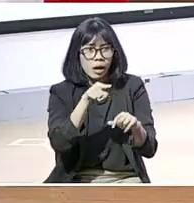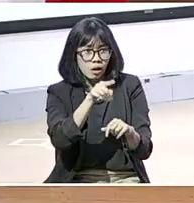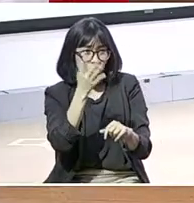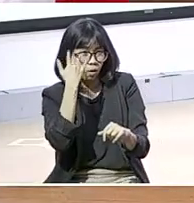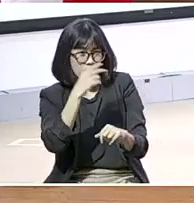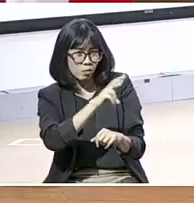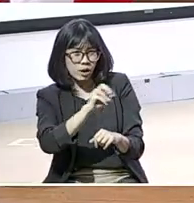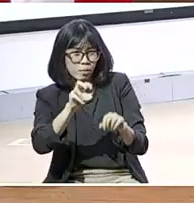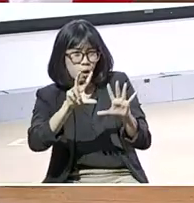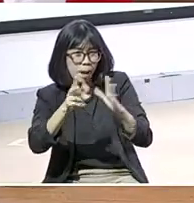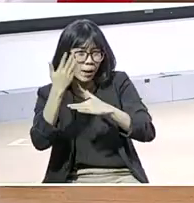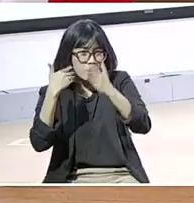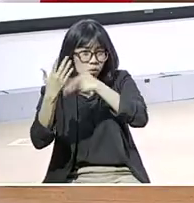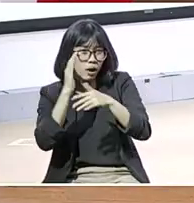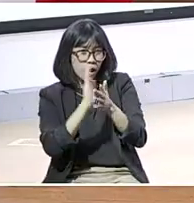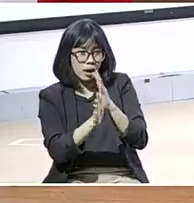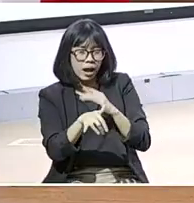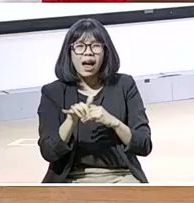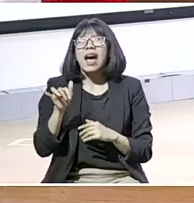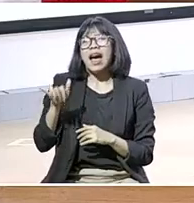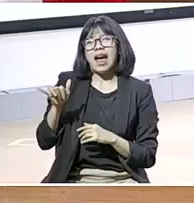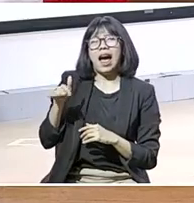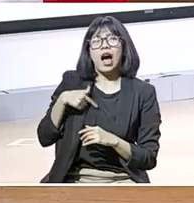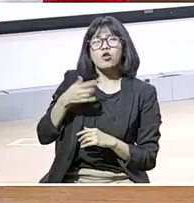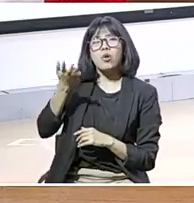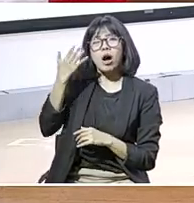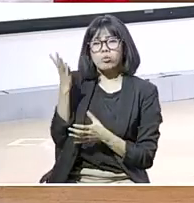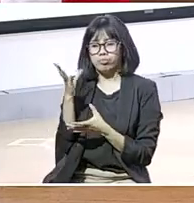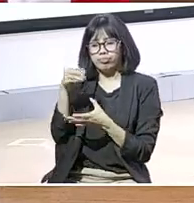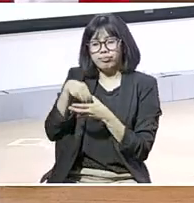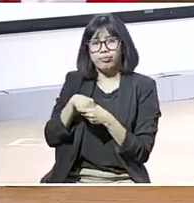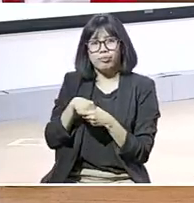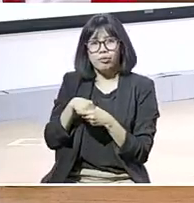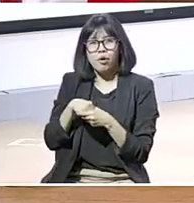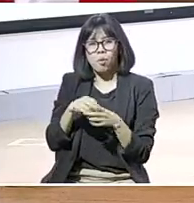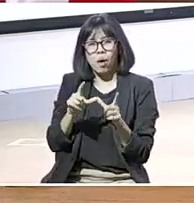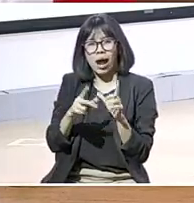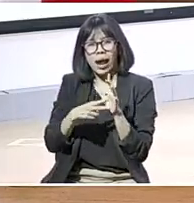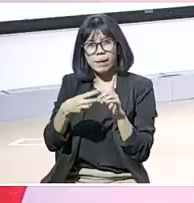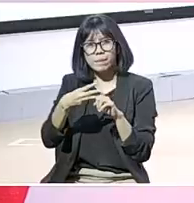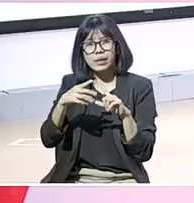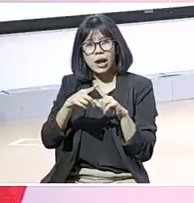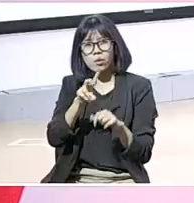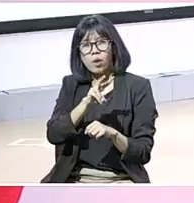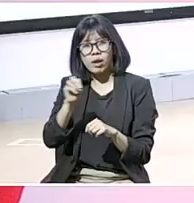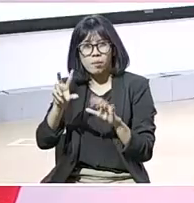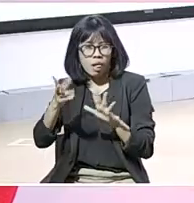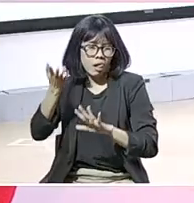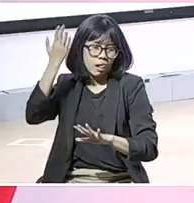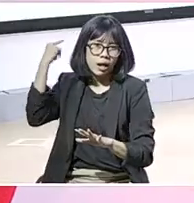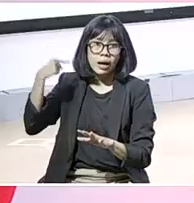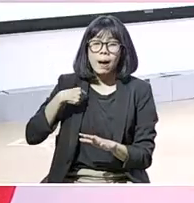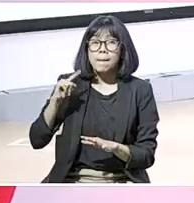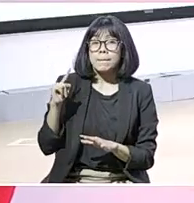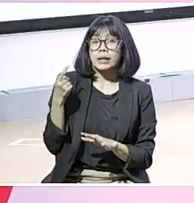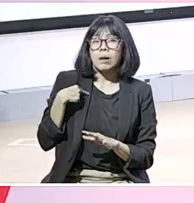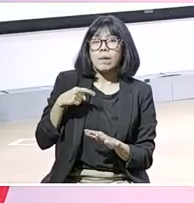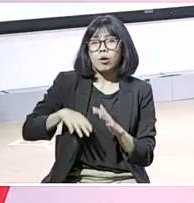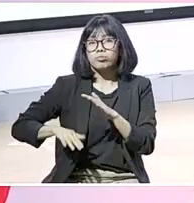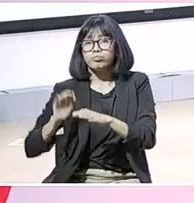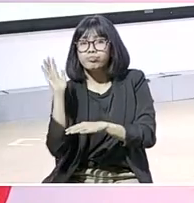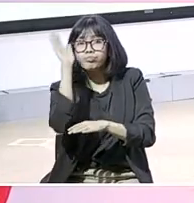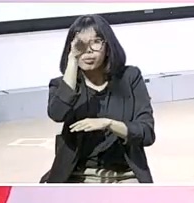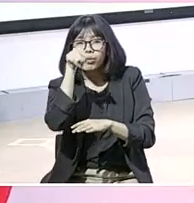if I'm not mistaken. Yeah, I'll even start from my beginning and then. Oh, even before that, let's go. Yeah. So I didn't start playing basketball until